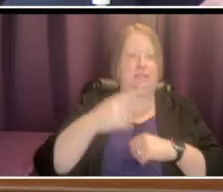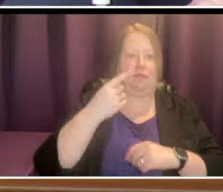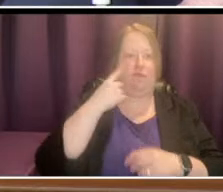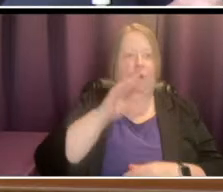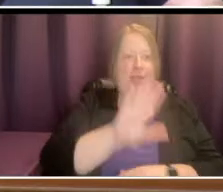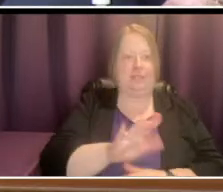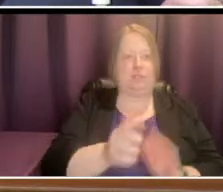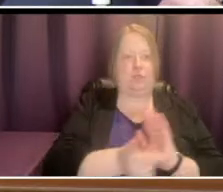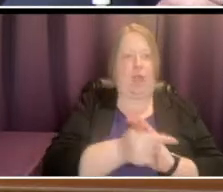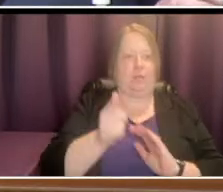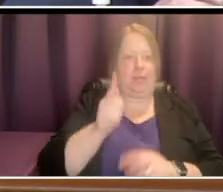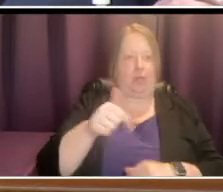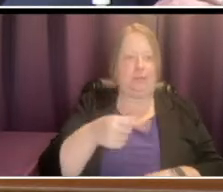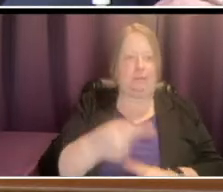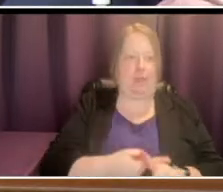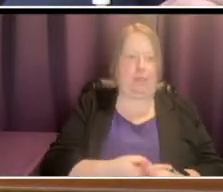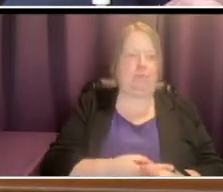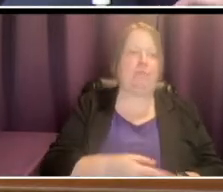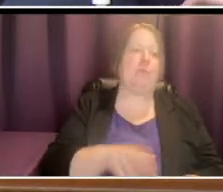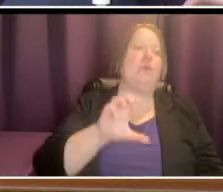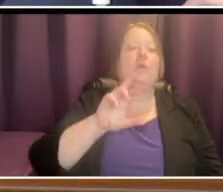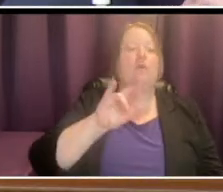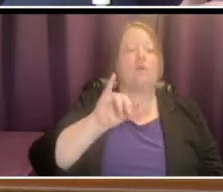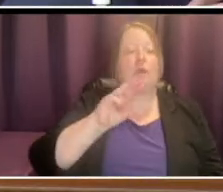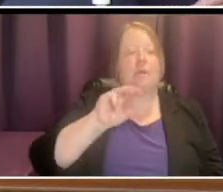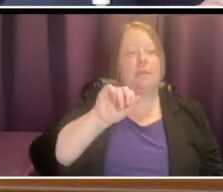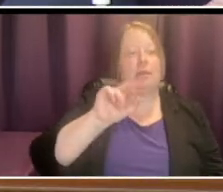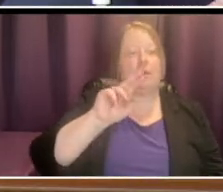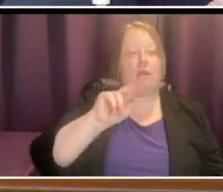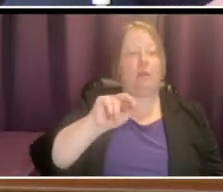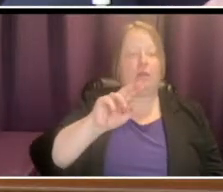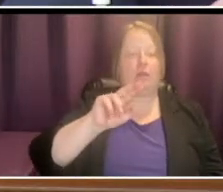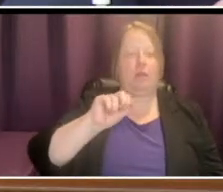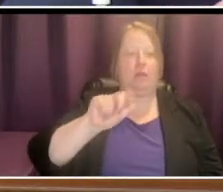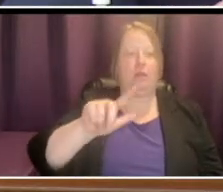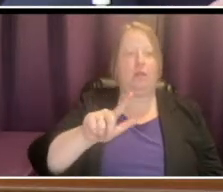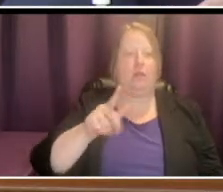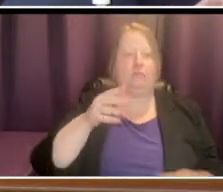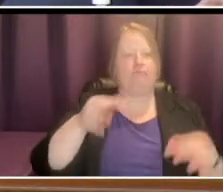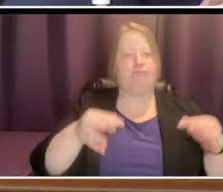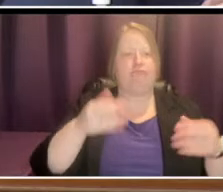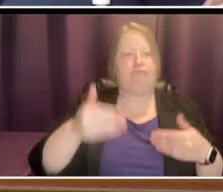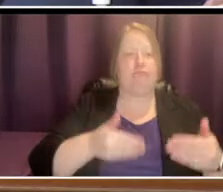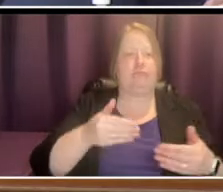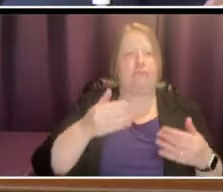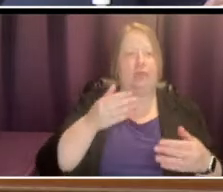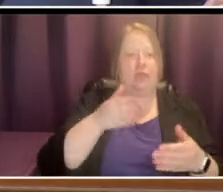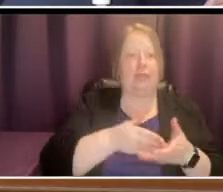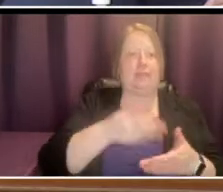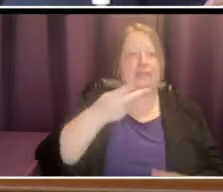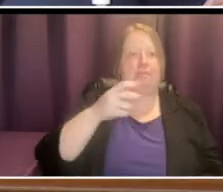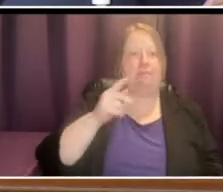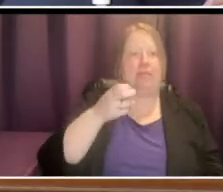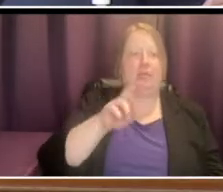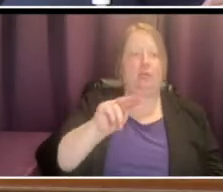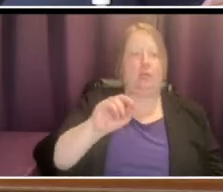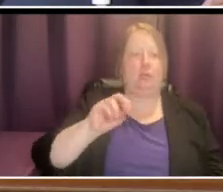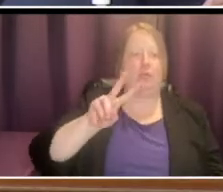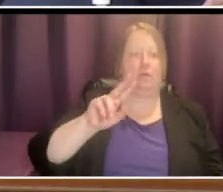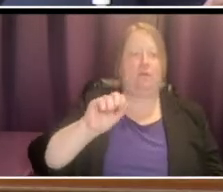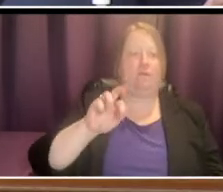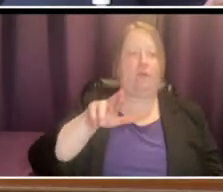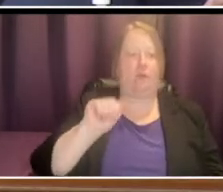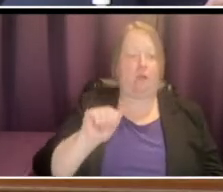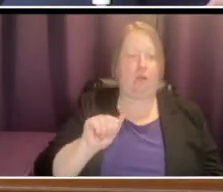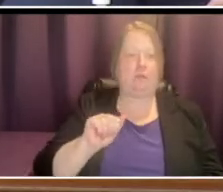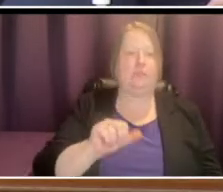regarding Peter Navarro continue. And Mark Meadows, Donald Trump's former chief of staff, has refused to testify